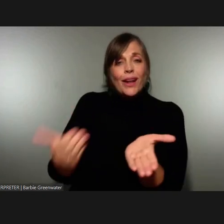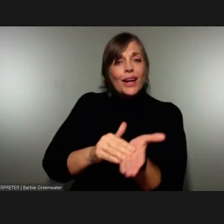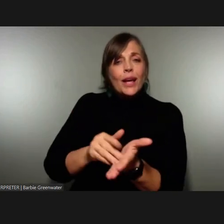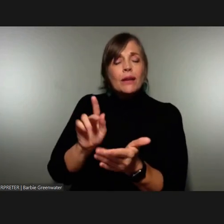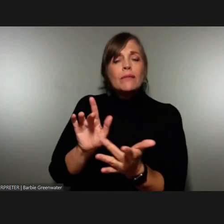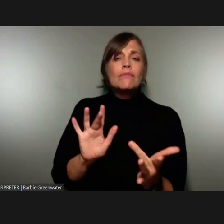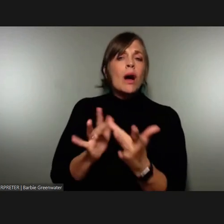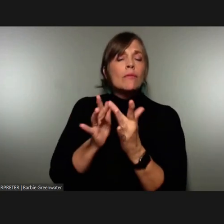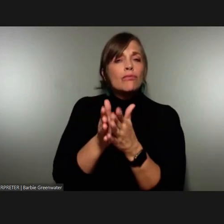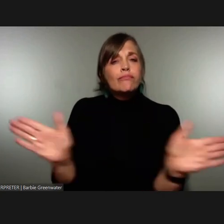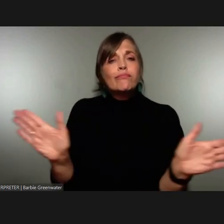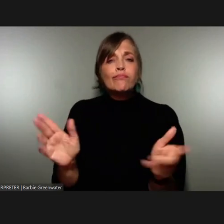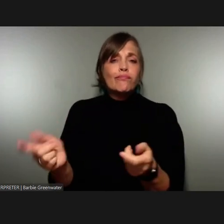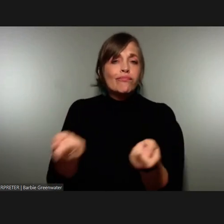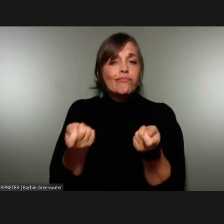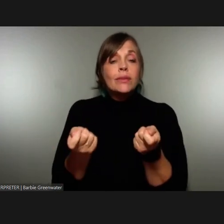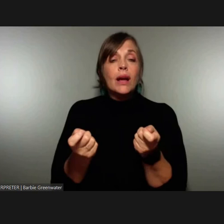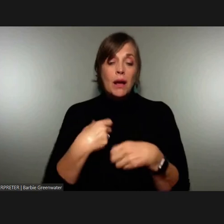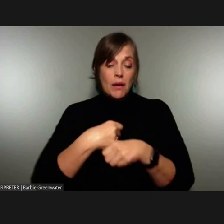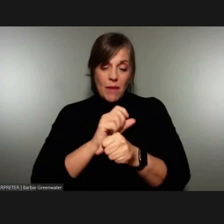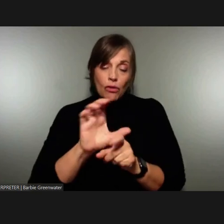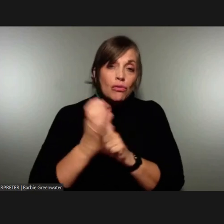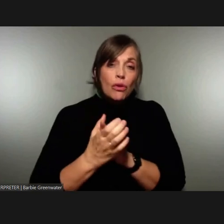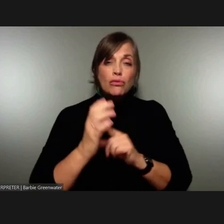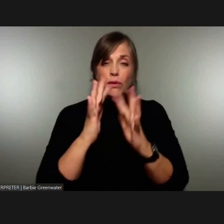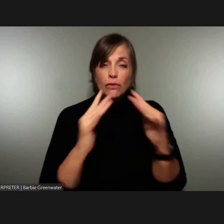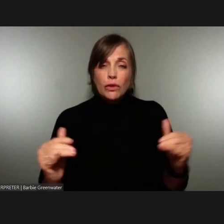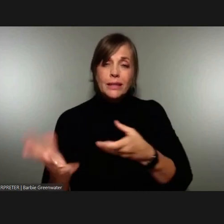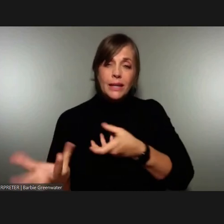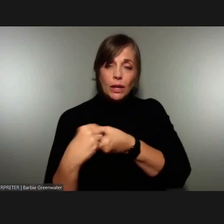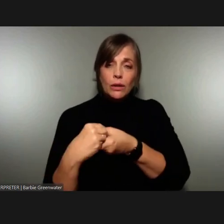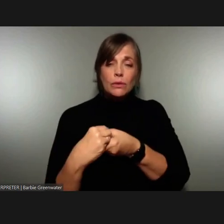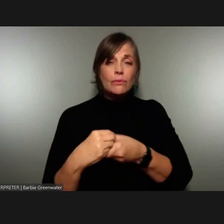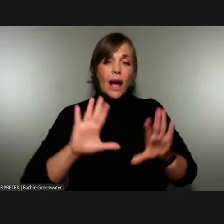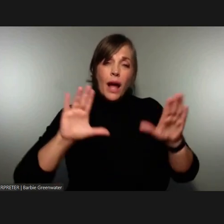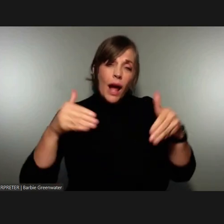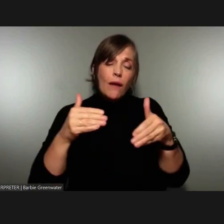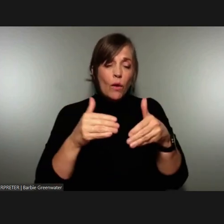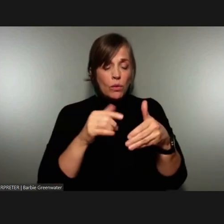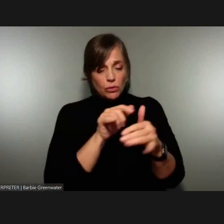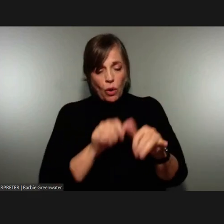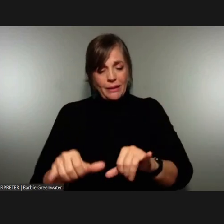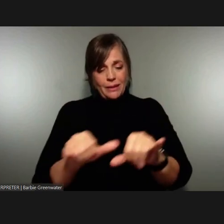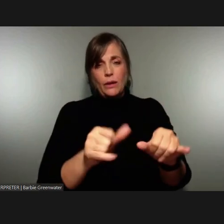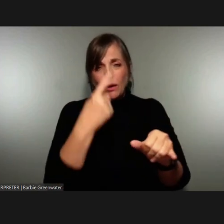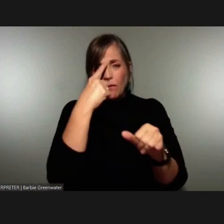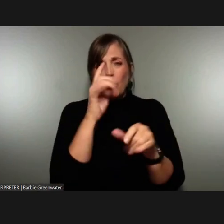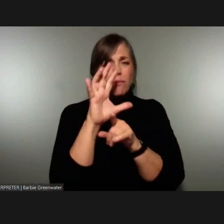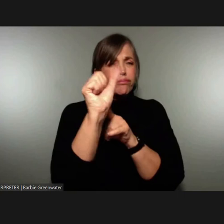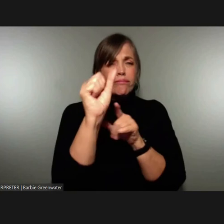a culture of diversity and inclusion, focus on service standards of excellence in all that we do, and secure